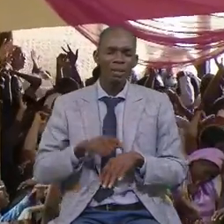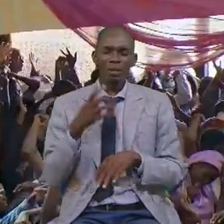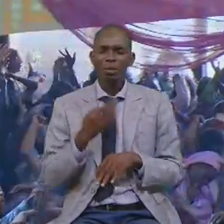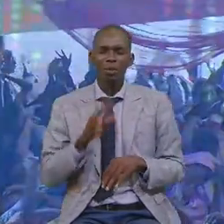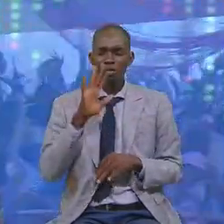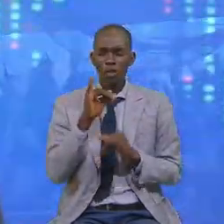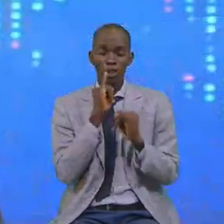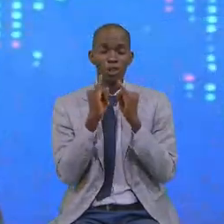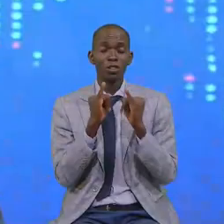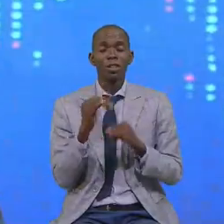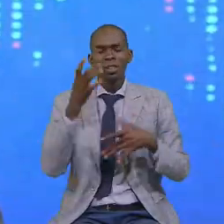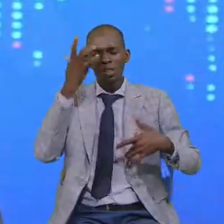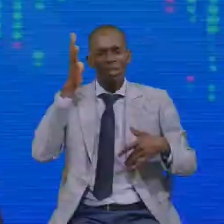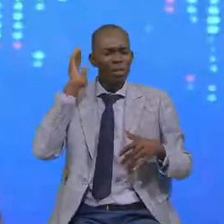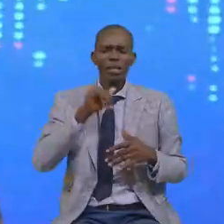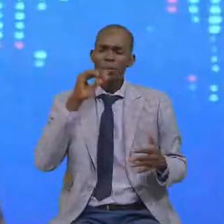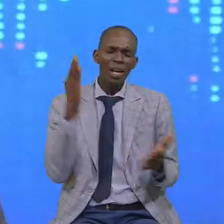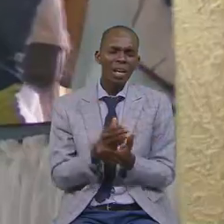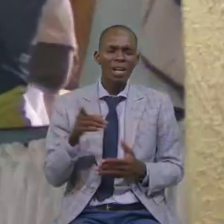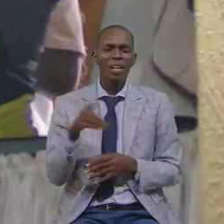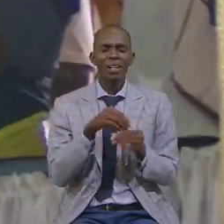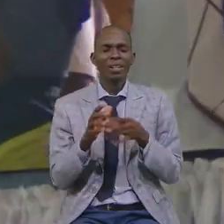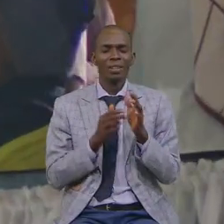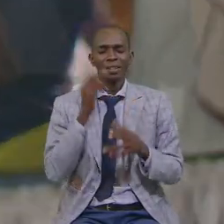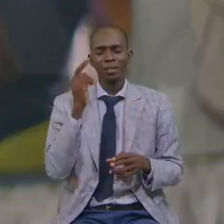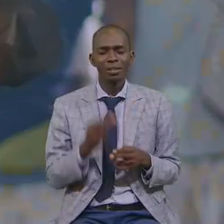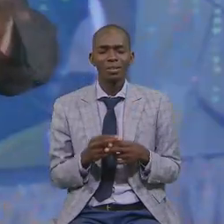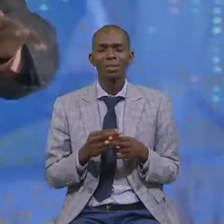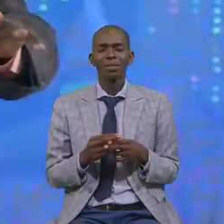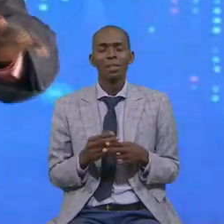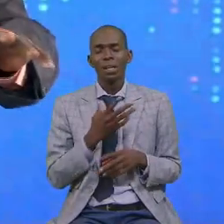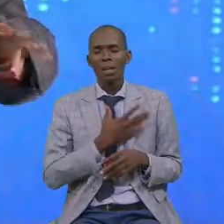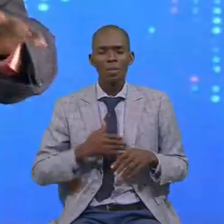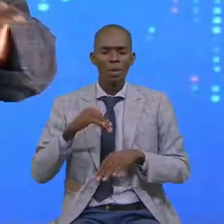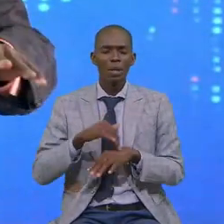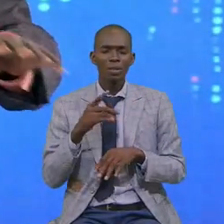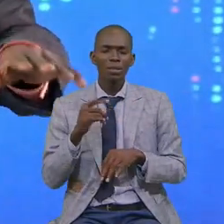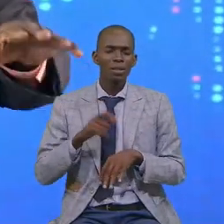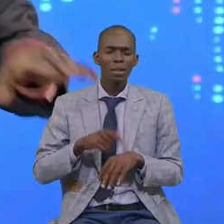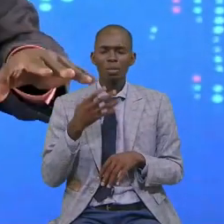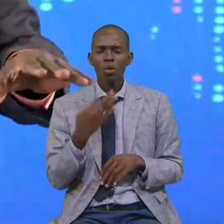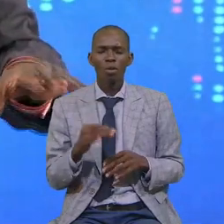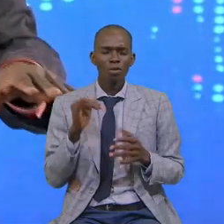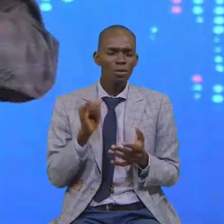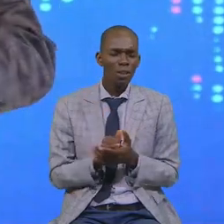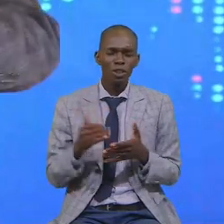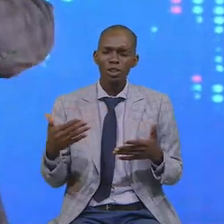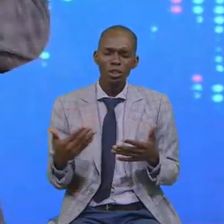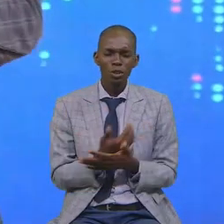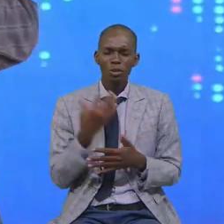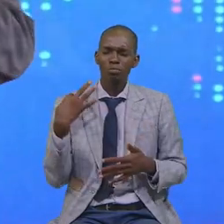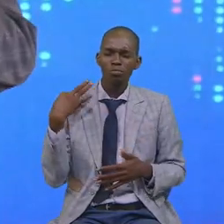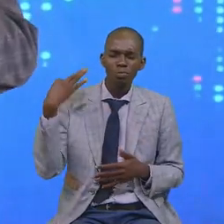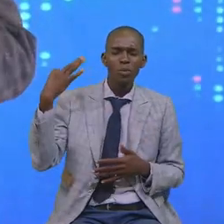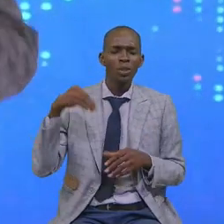interview, sickness will not stop you. At the time of that new position, in that